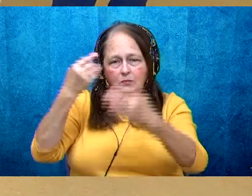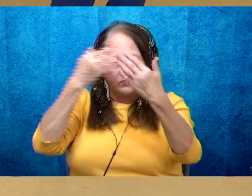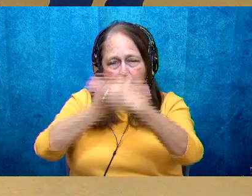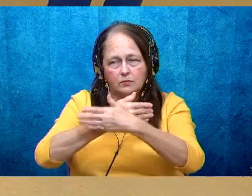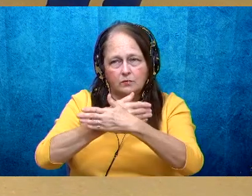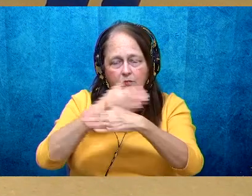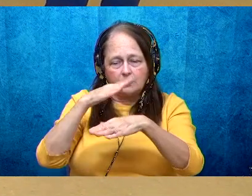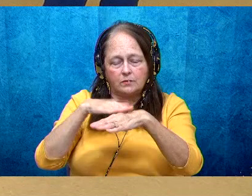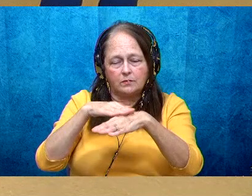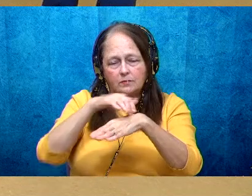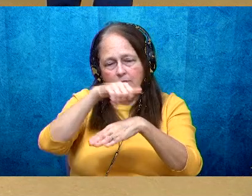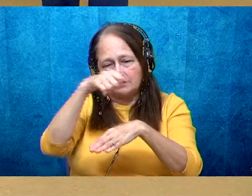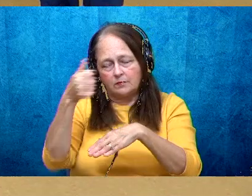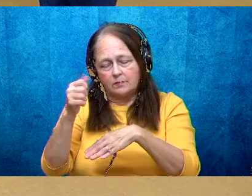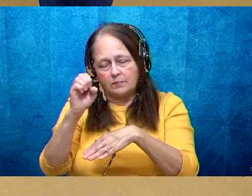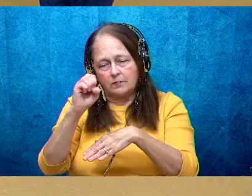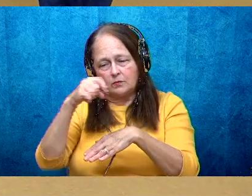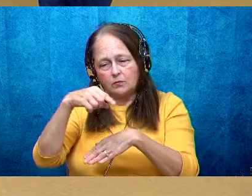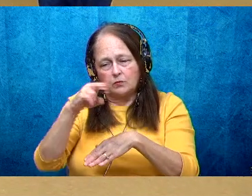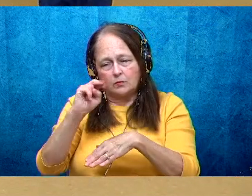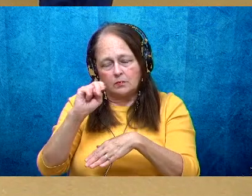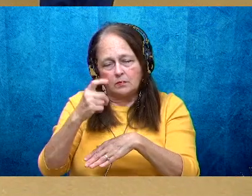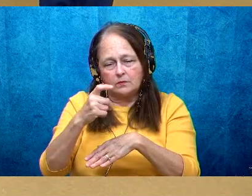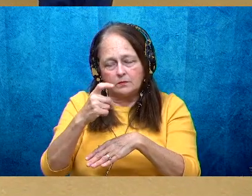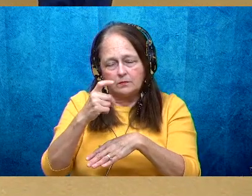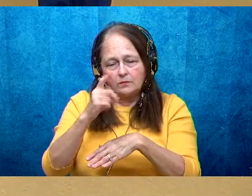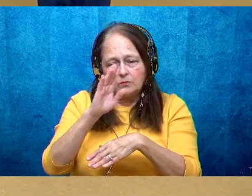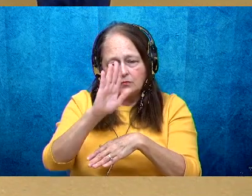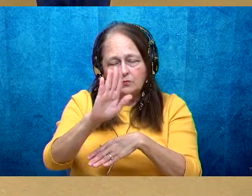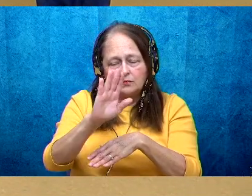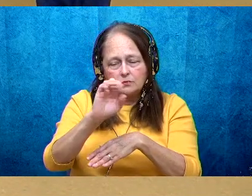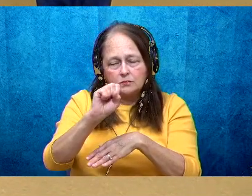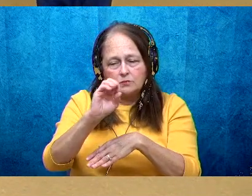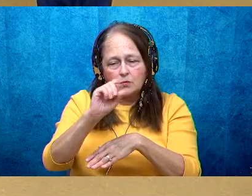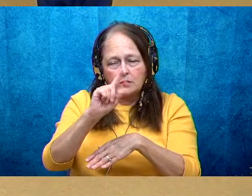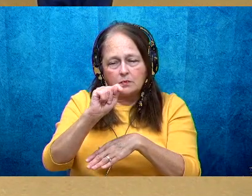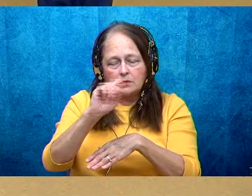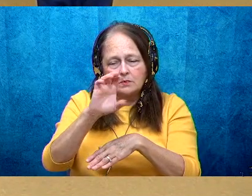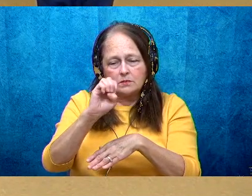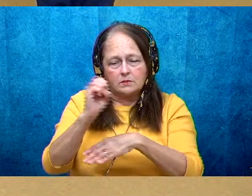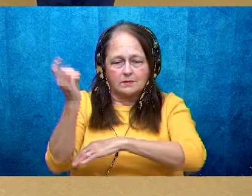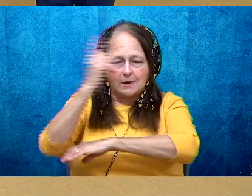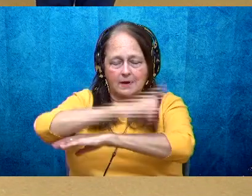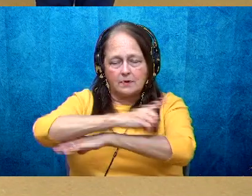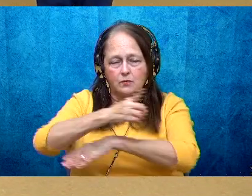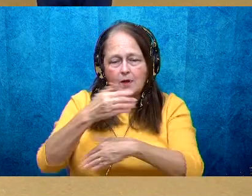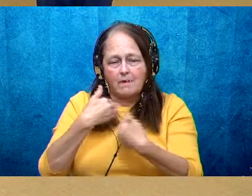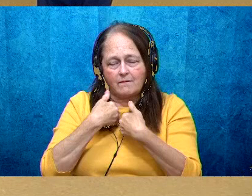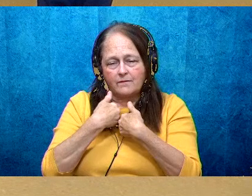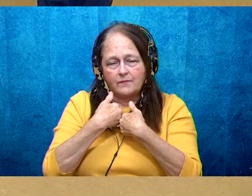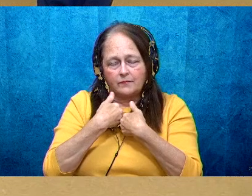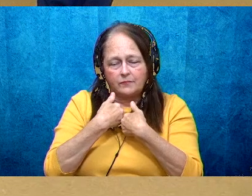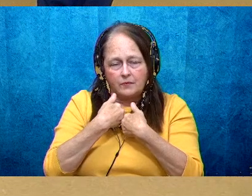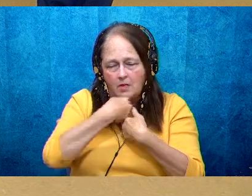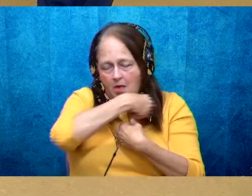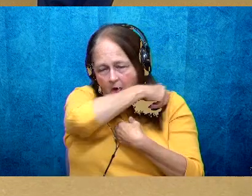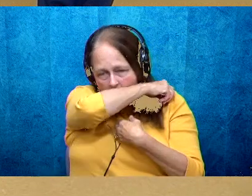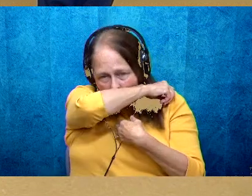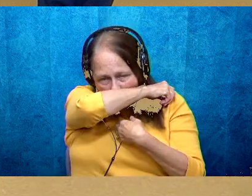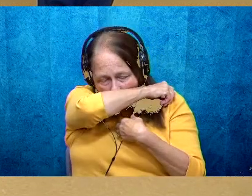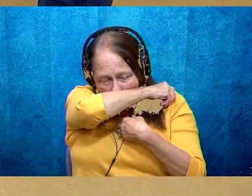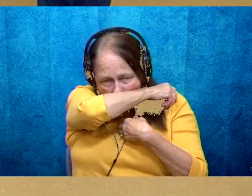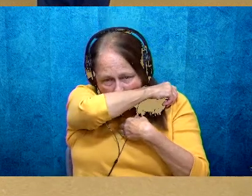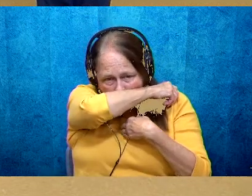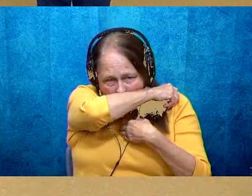on the other equinox, your solstices are going to be the days where you have either the most amount of